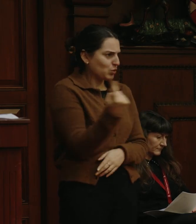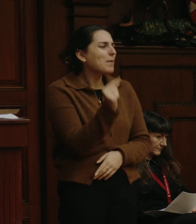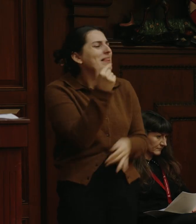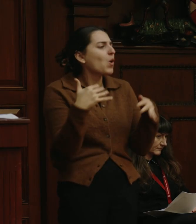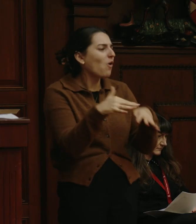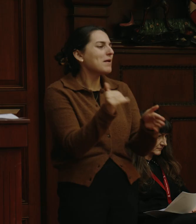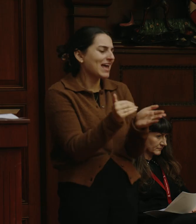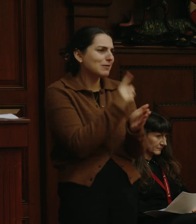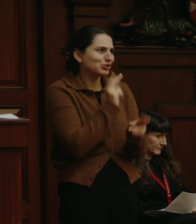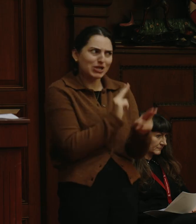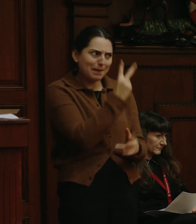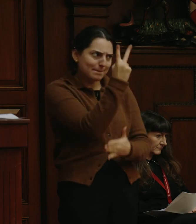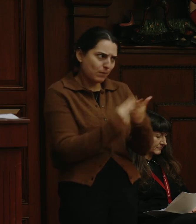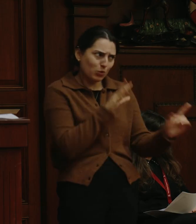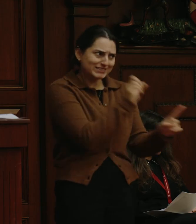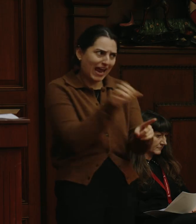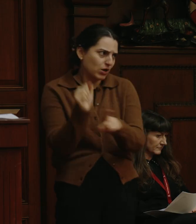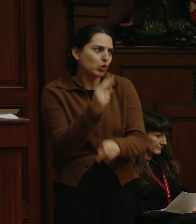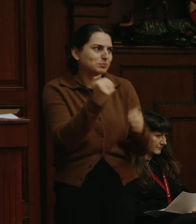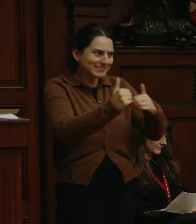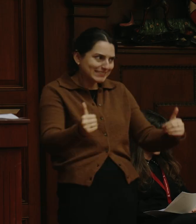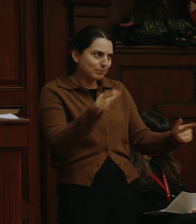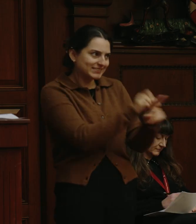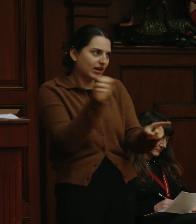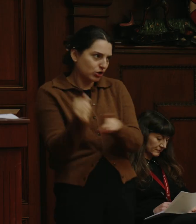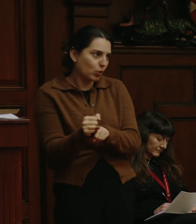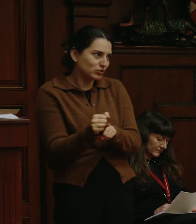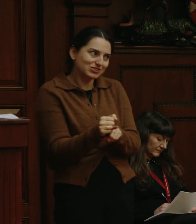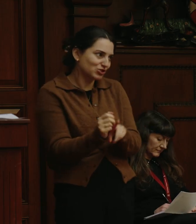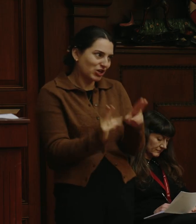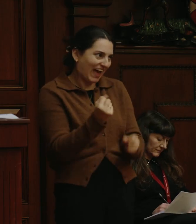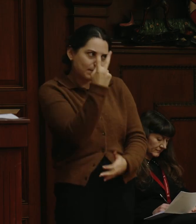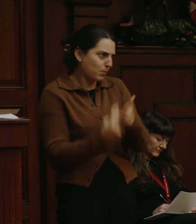overlap between the two, but not two distinct illnesses really, theoretically.